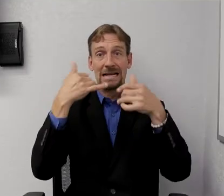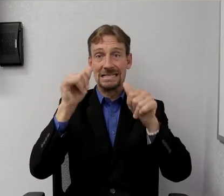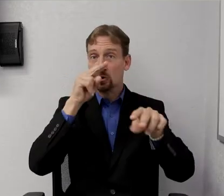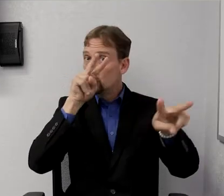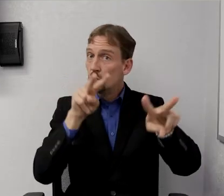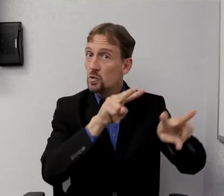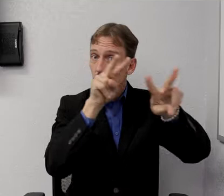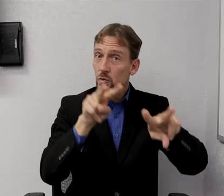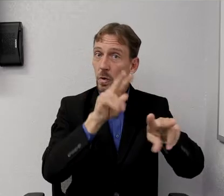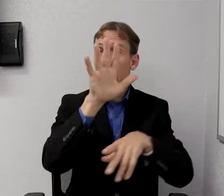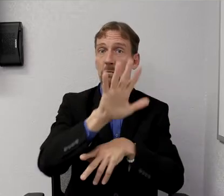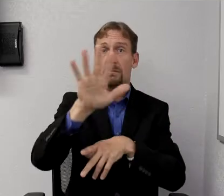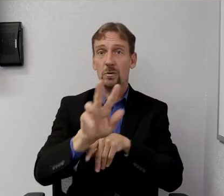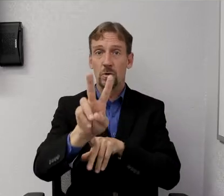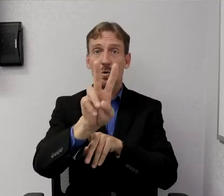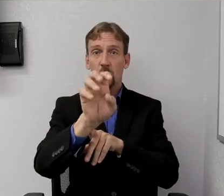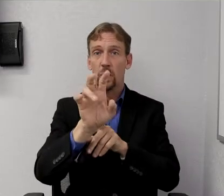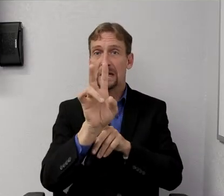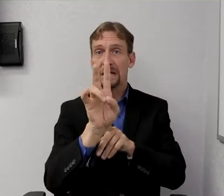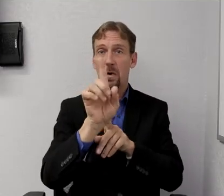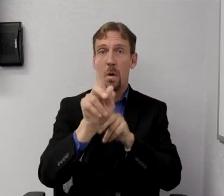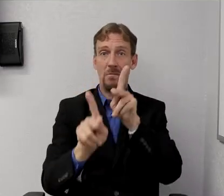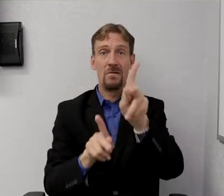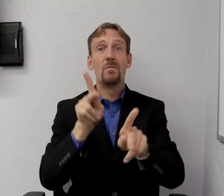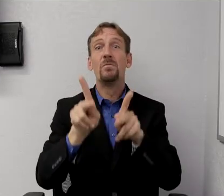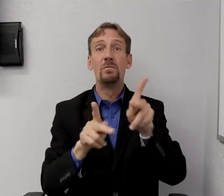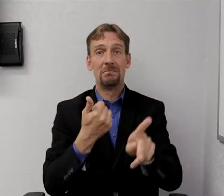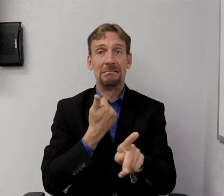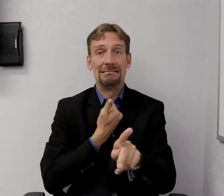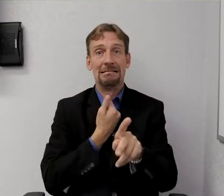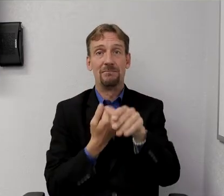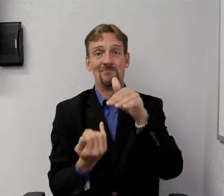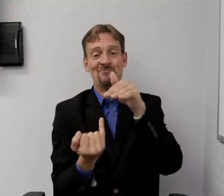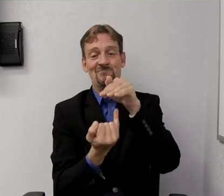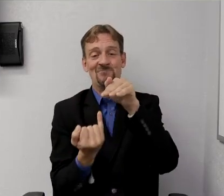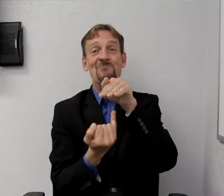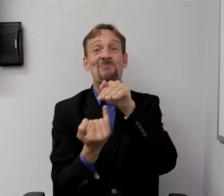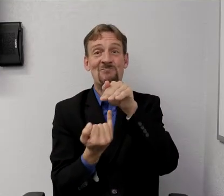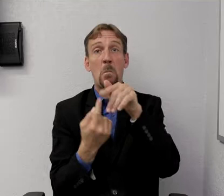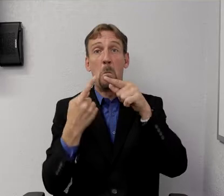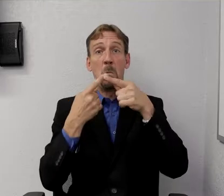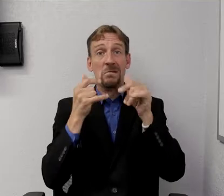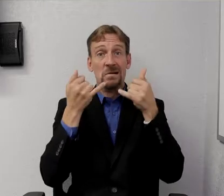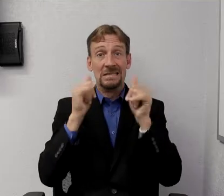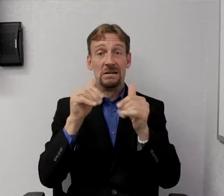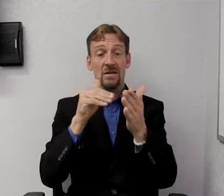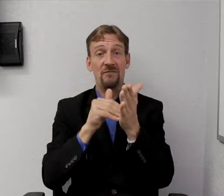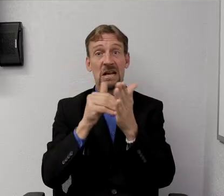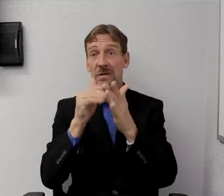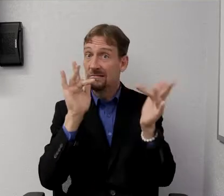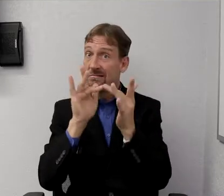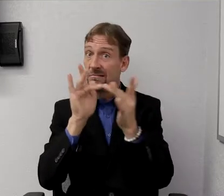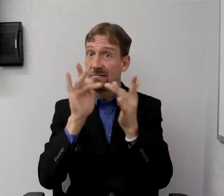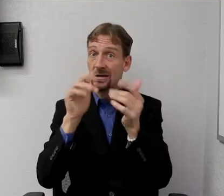monitor about 271 people that are self-quarantined, but are in frequent